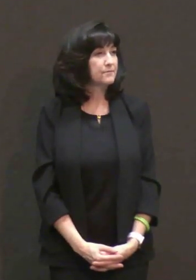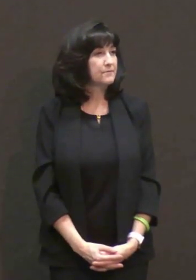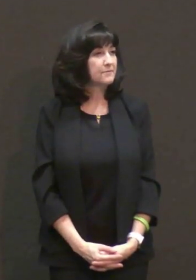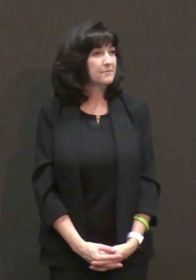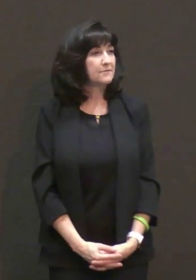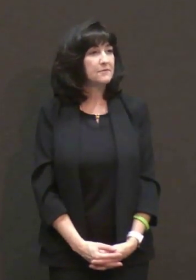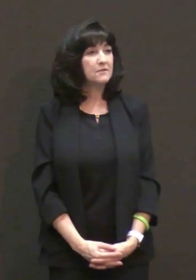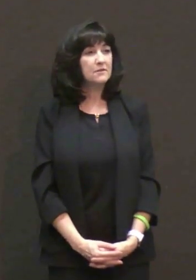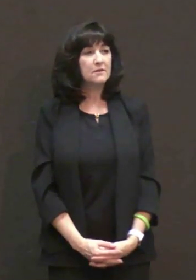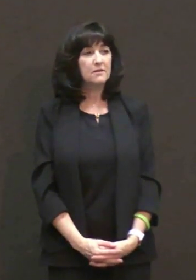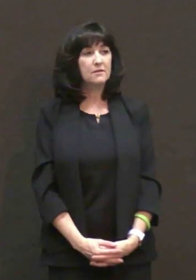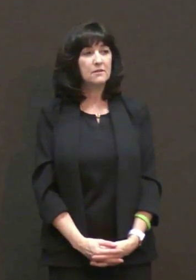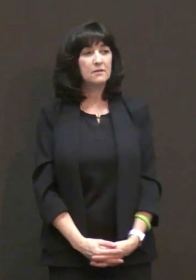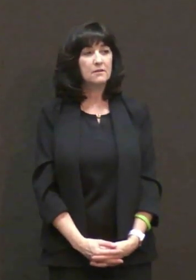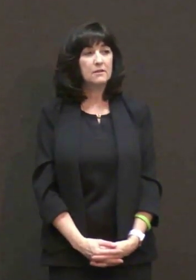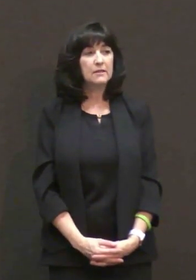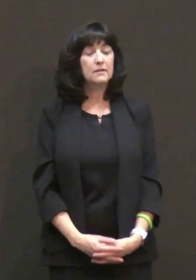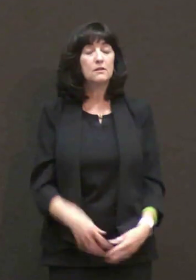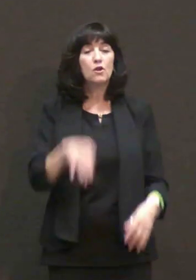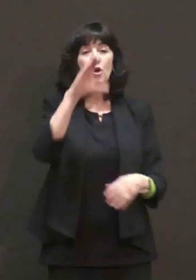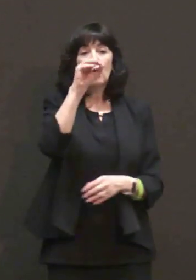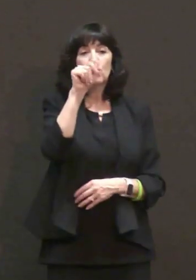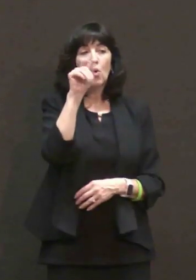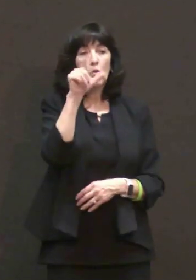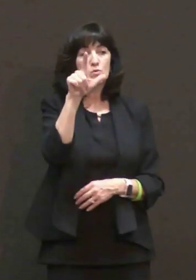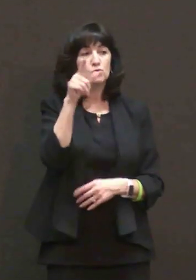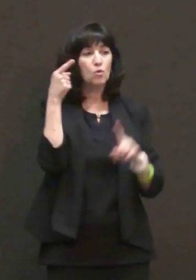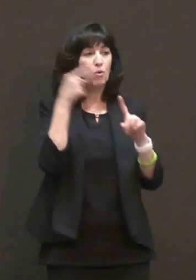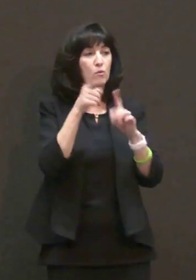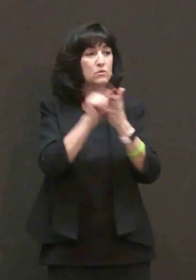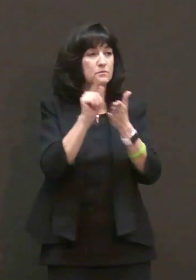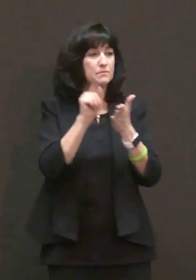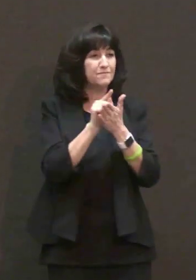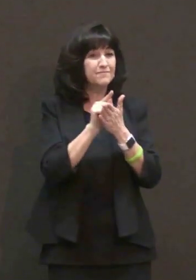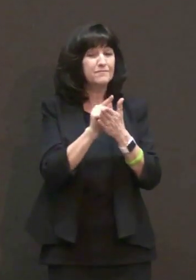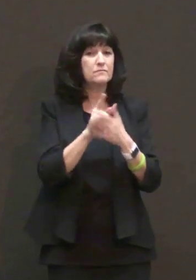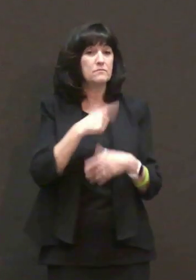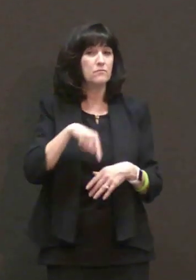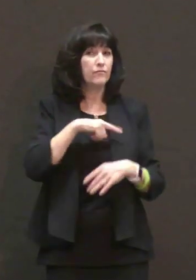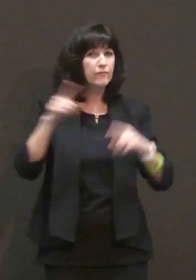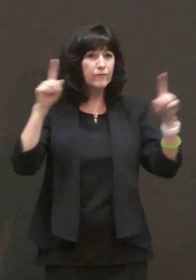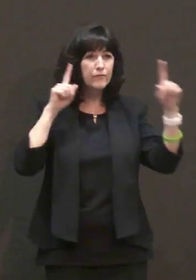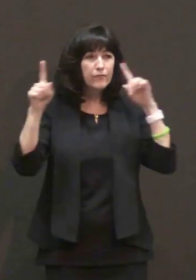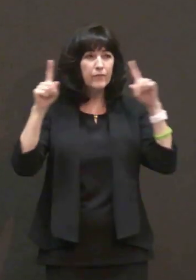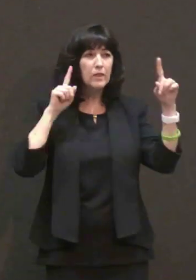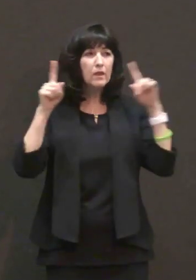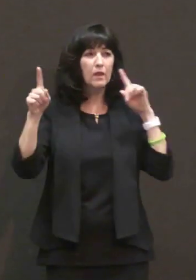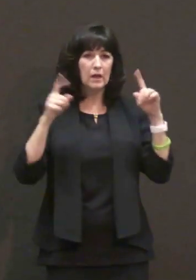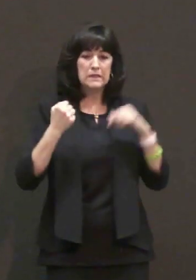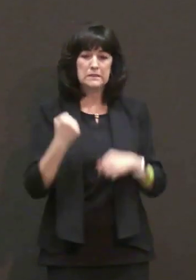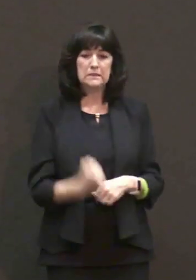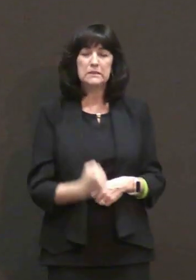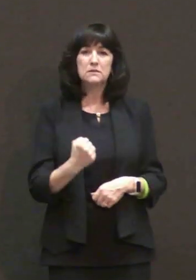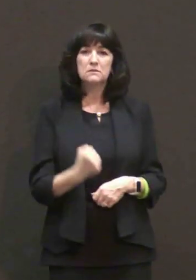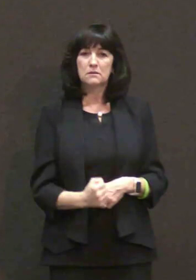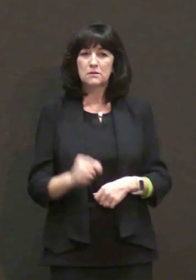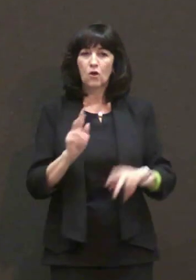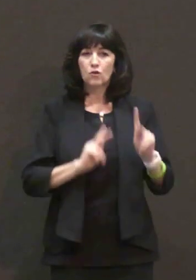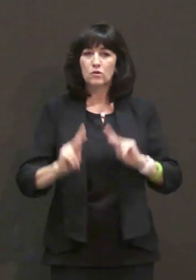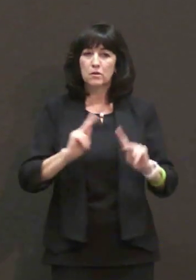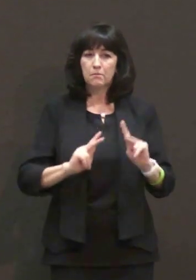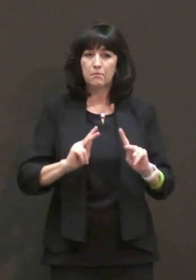Laura Walter at Coastal Point says that we're based in Sussex County. We're hearing about people who were ill this month with very telltale